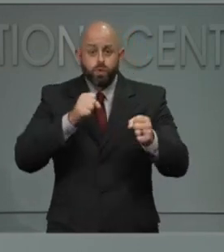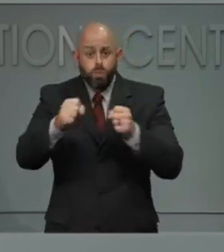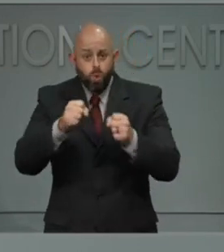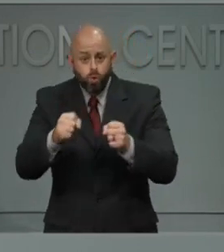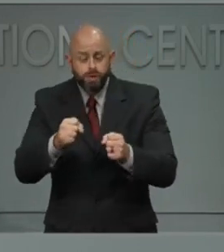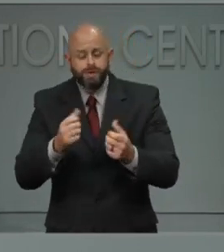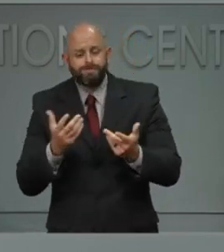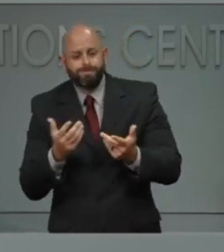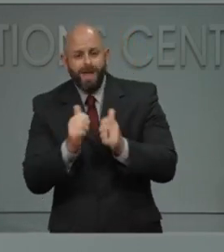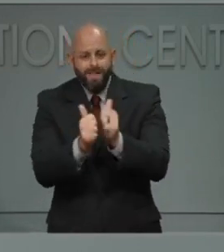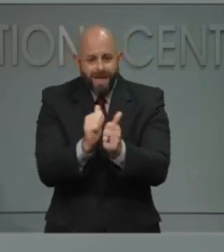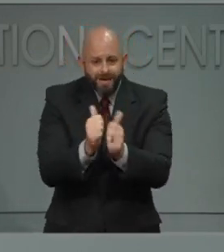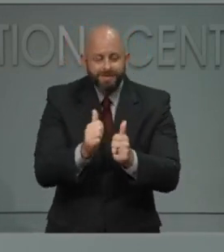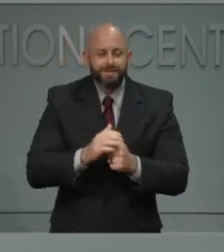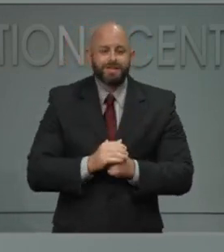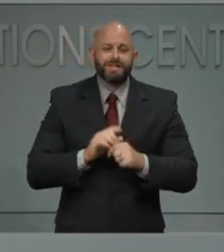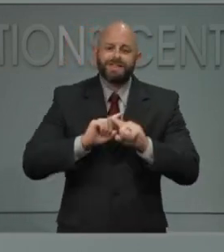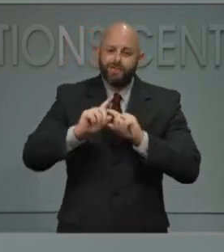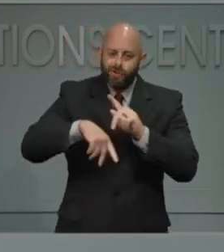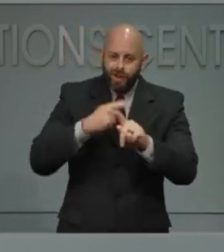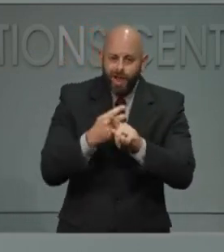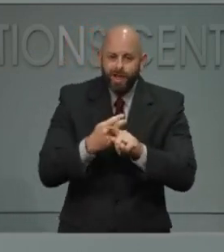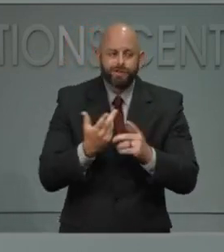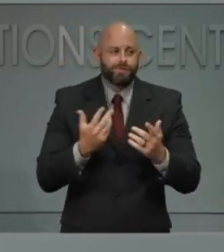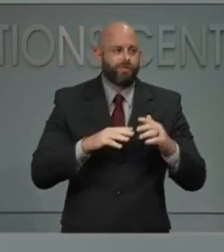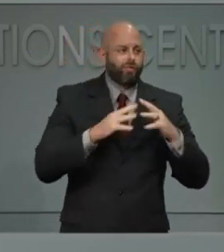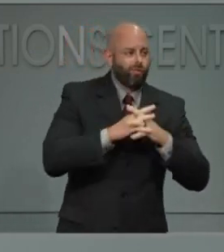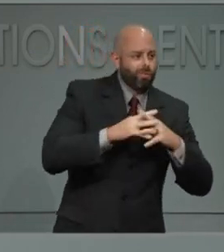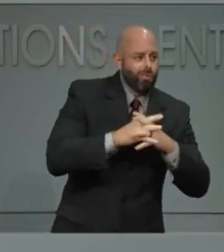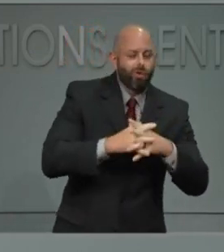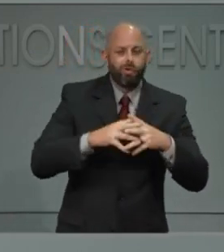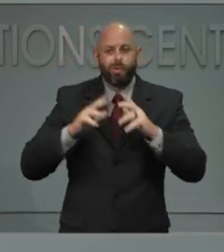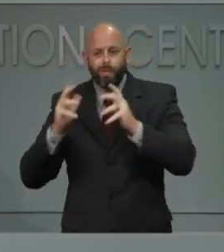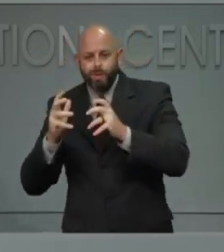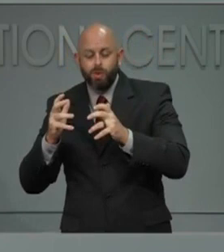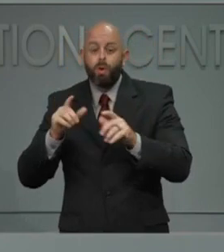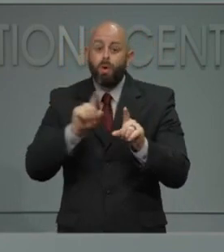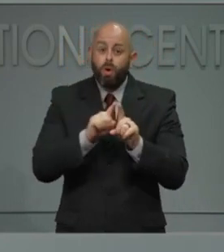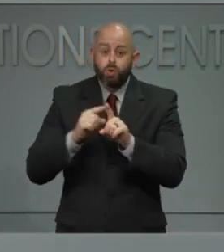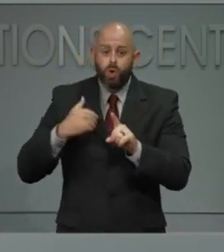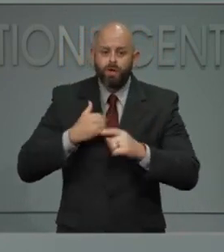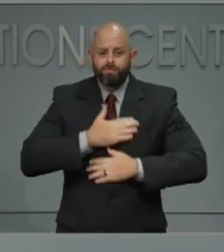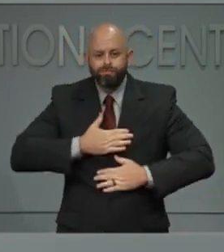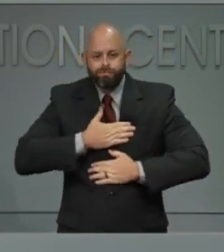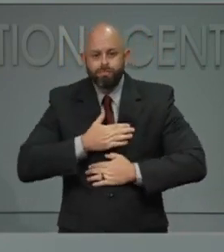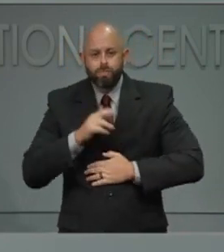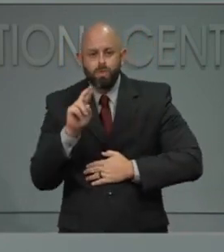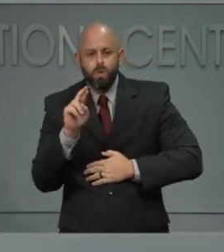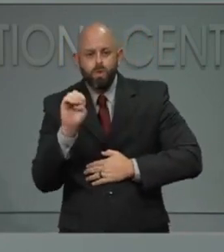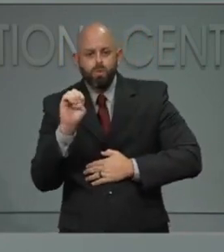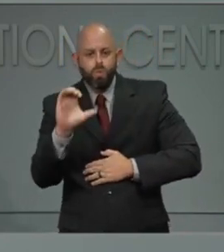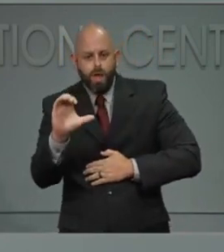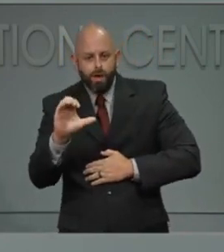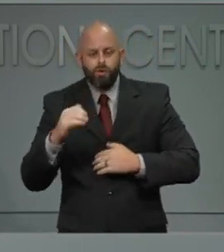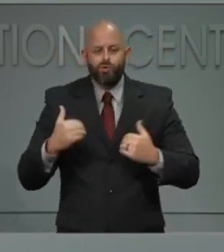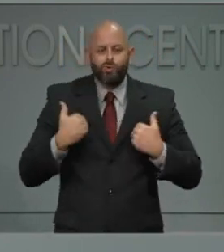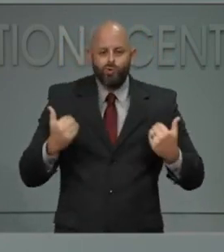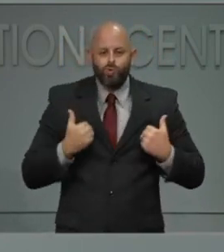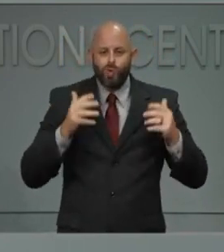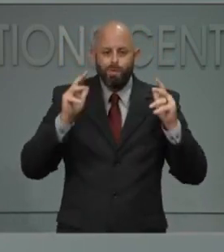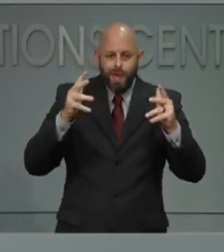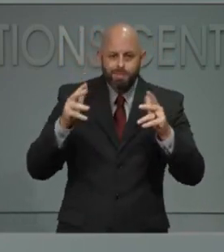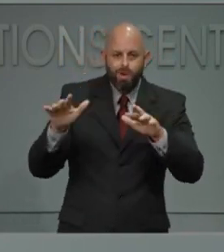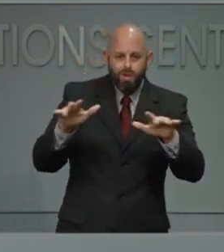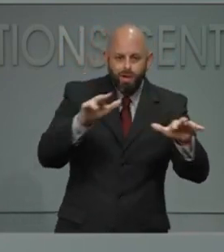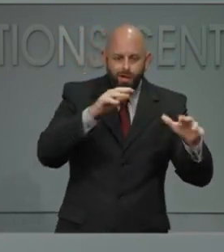different kinds of athletics here. So one are some of like the rec, youth activities, and we have guidance there that we still